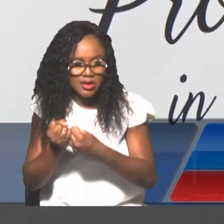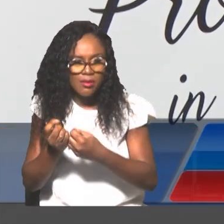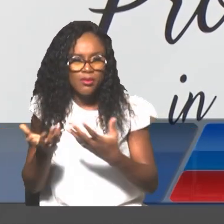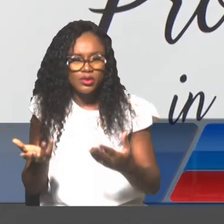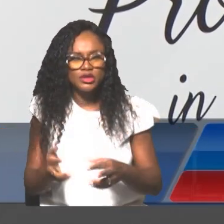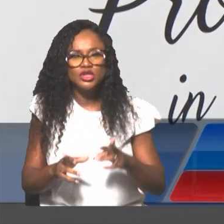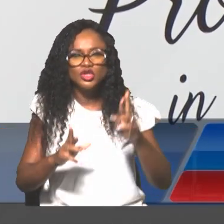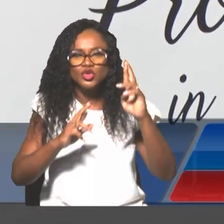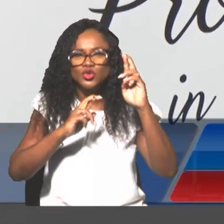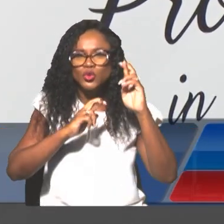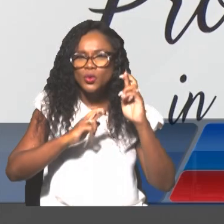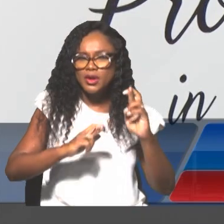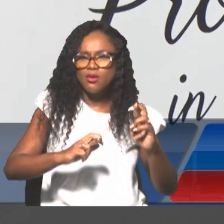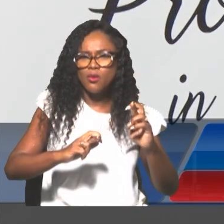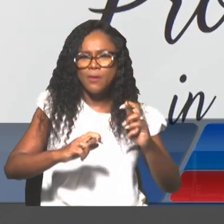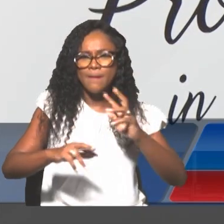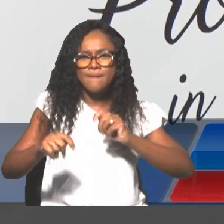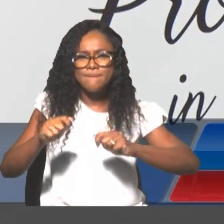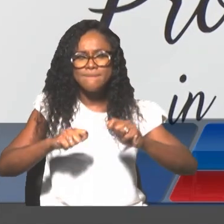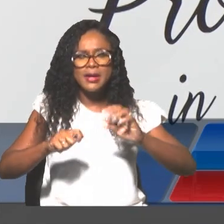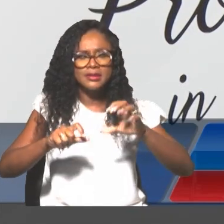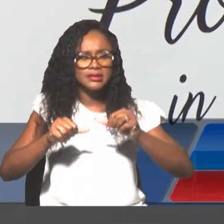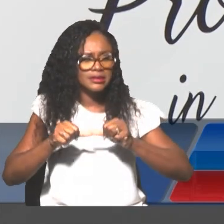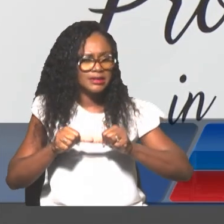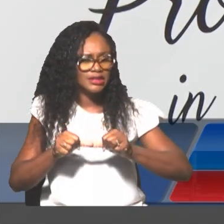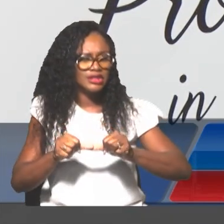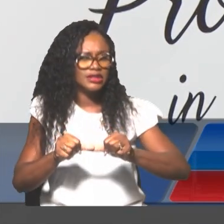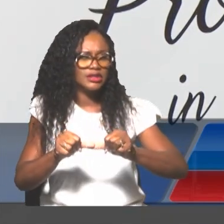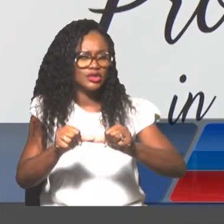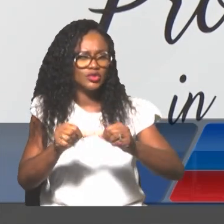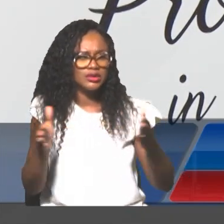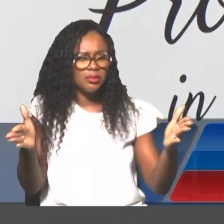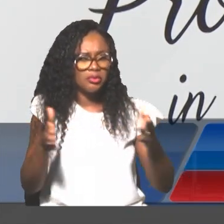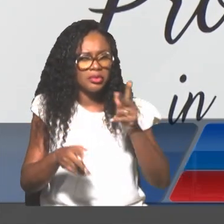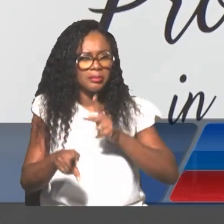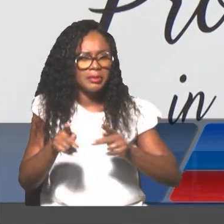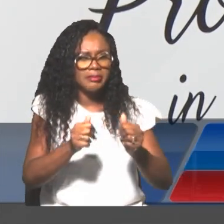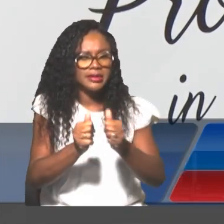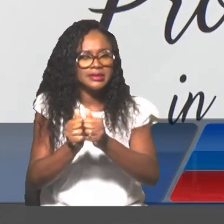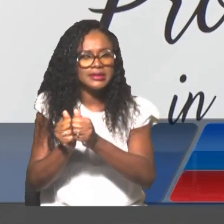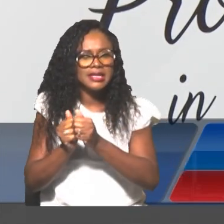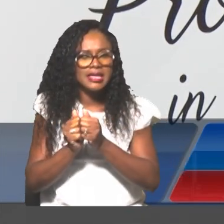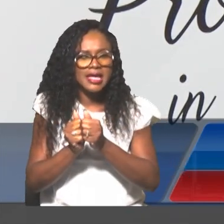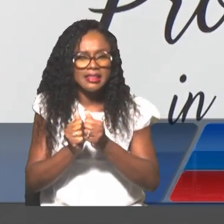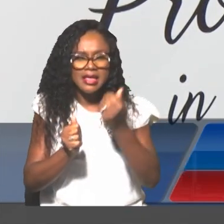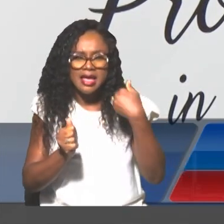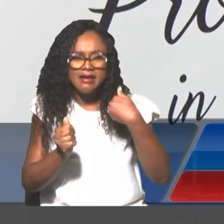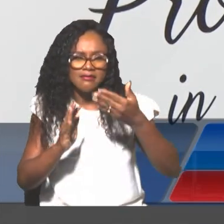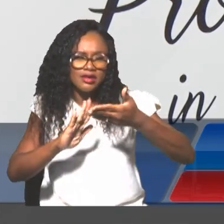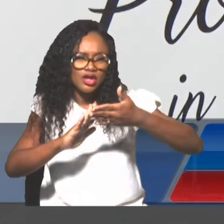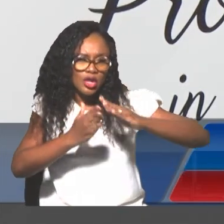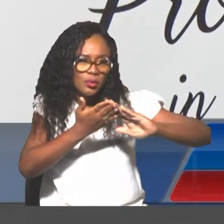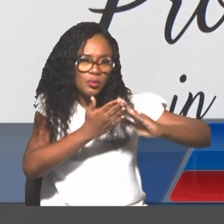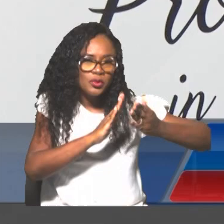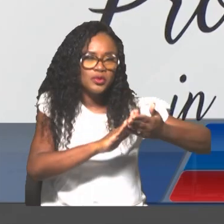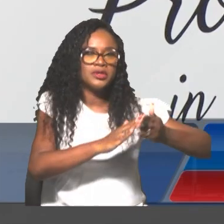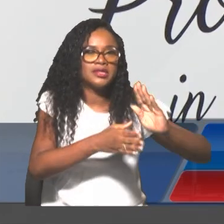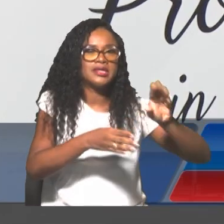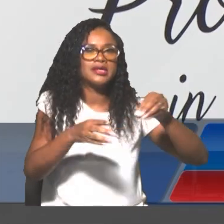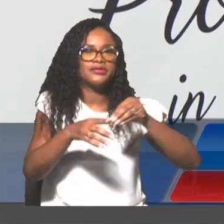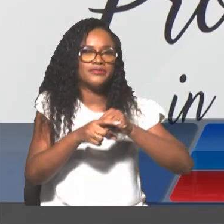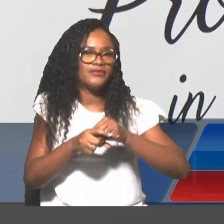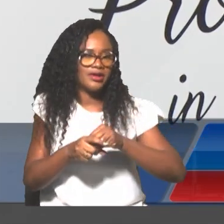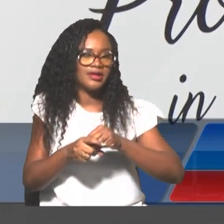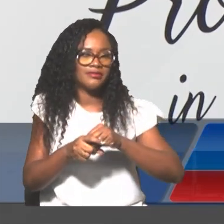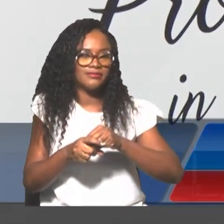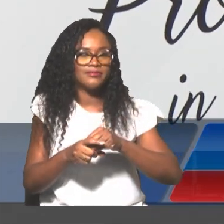that may be plaguing society today, that Pan continues to be that unifying force, that community-driven force, and that it continues to be